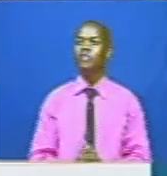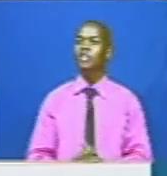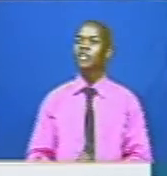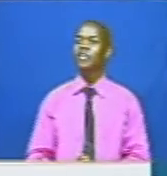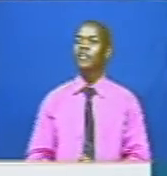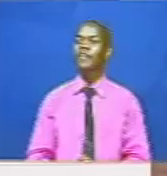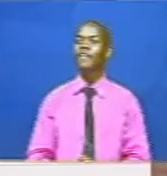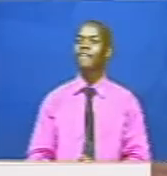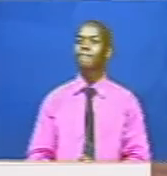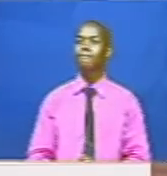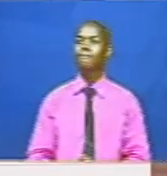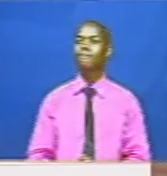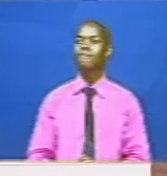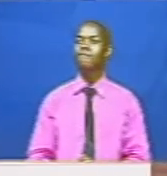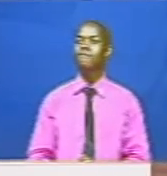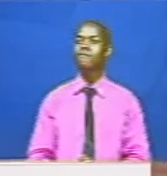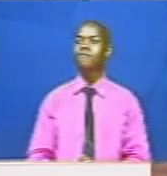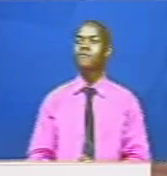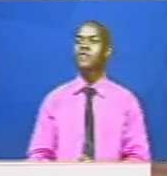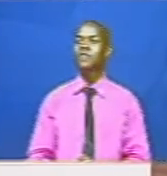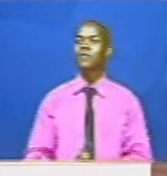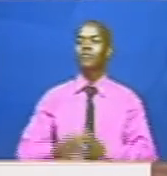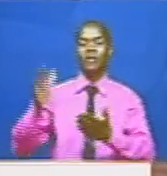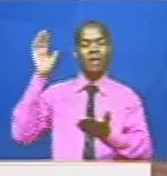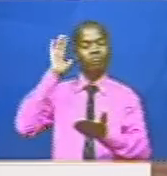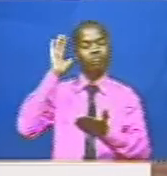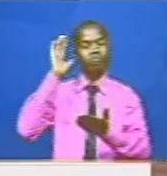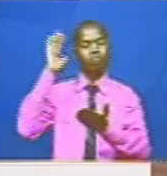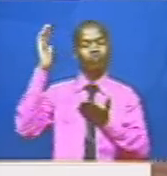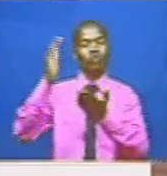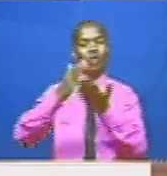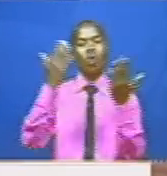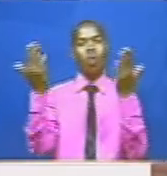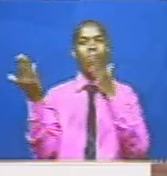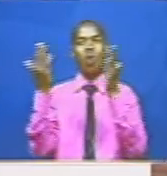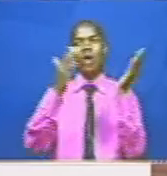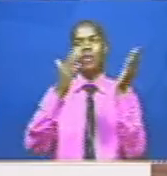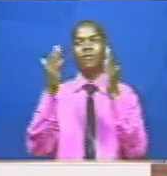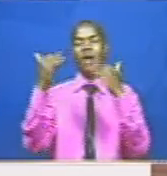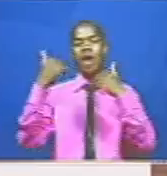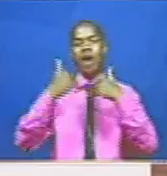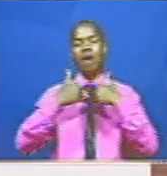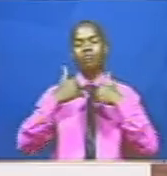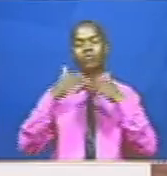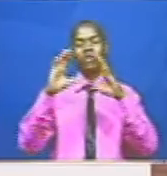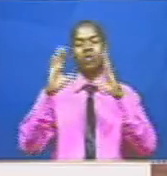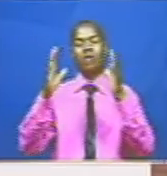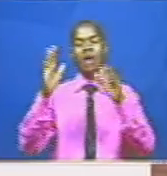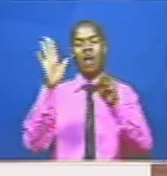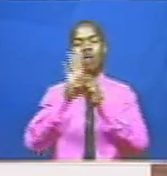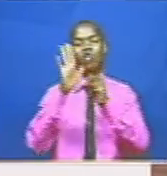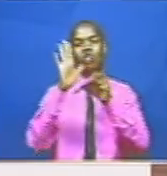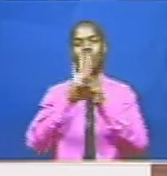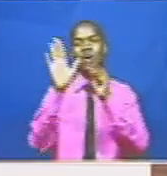That's a nice one. A good question. I believe, especially the weather that we have. Yeah. You can see we are the global warming. Most countries are having a